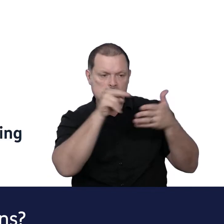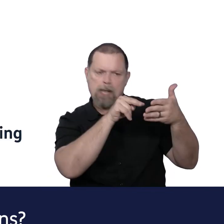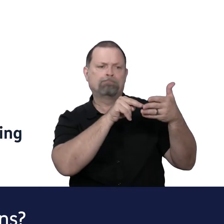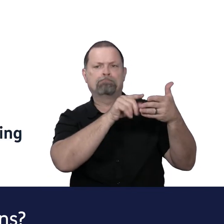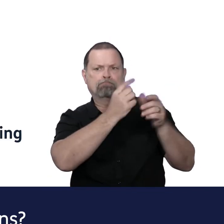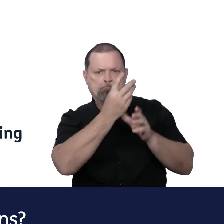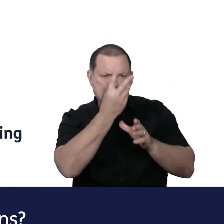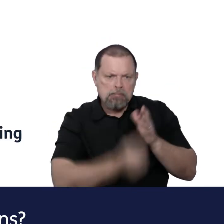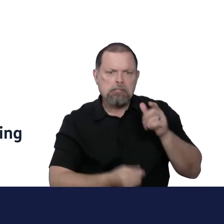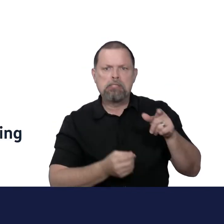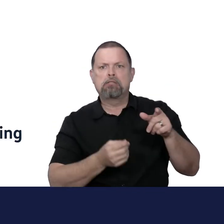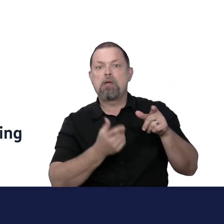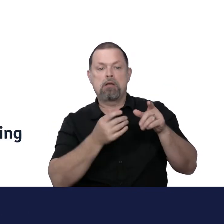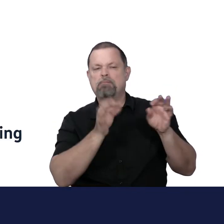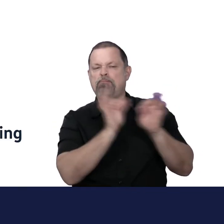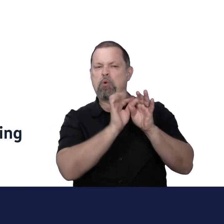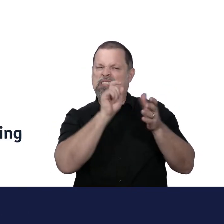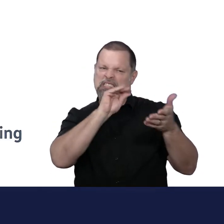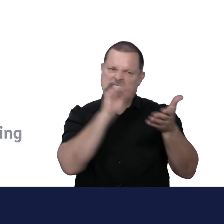out of the regulations?